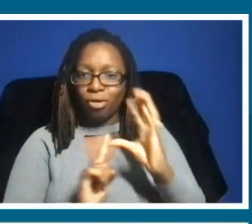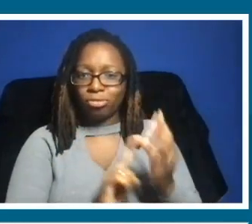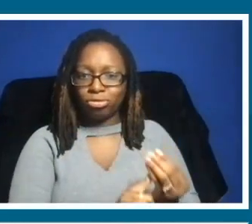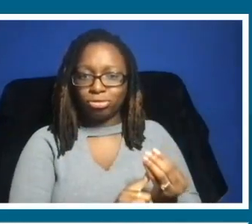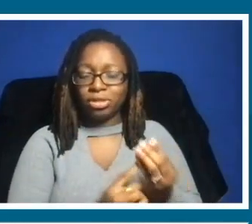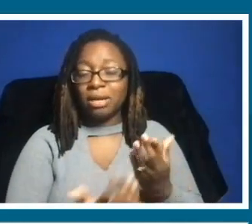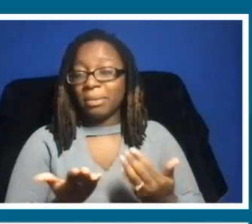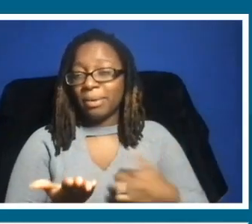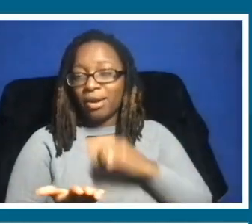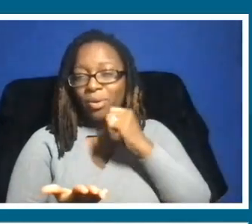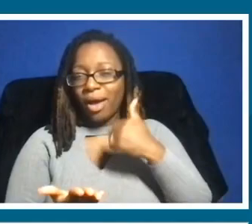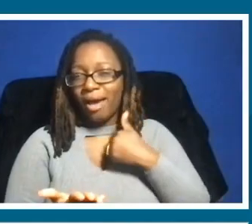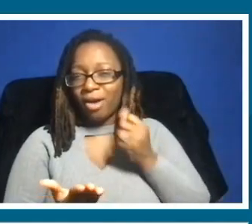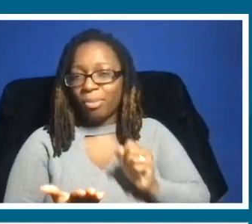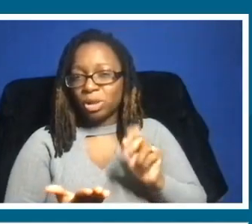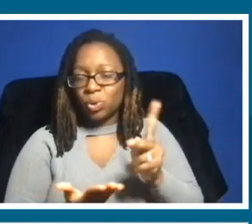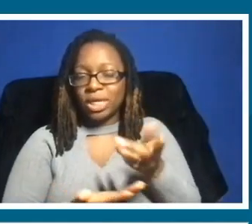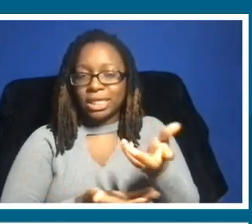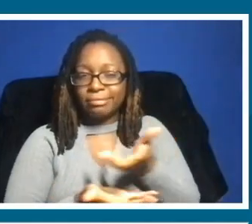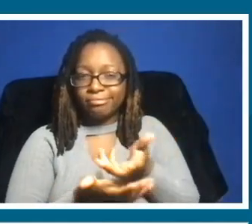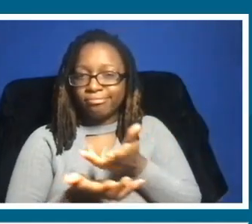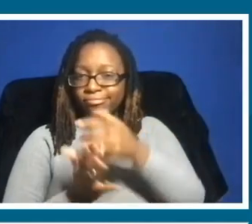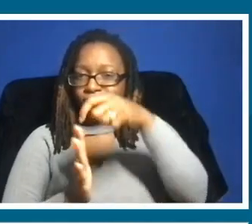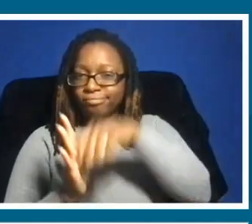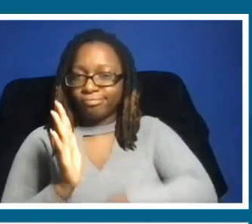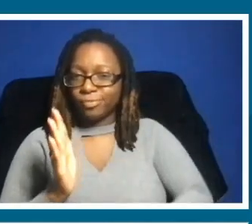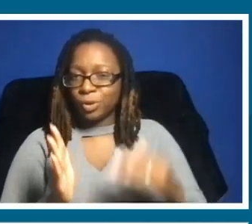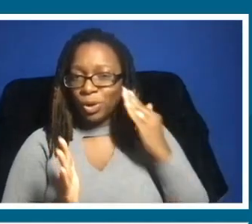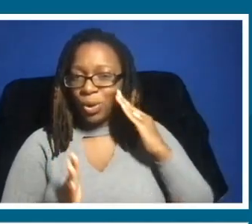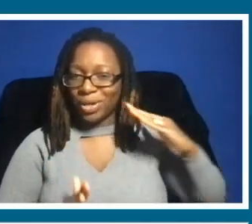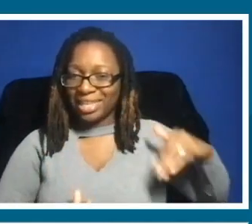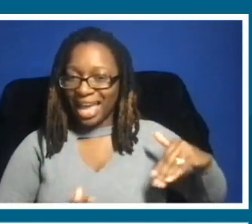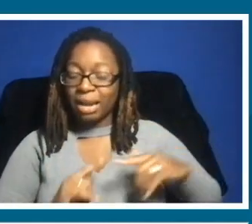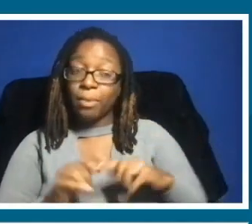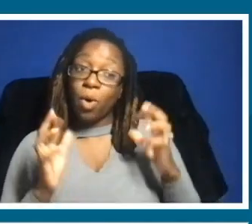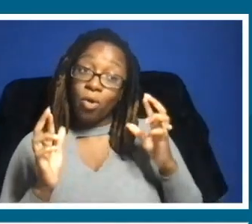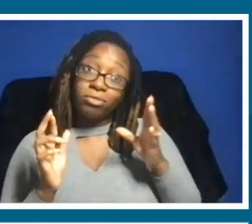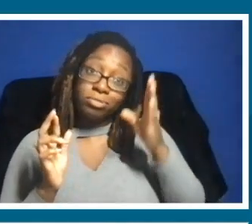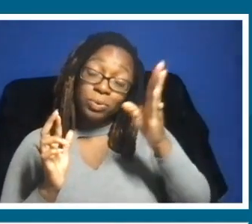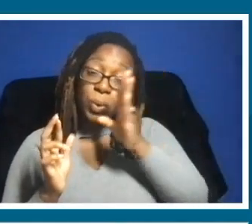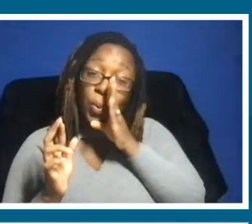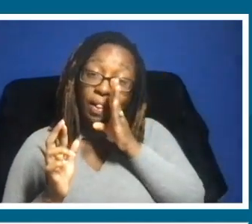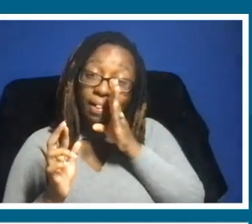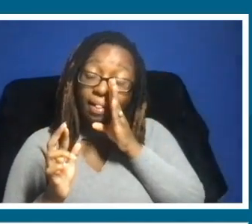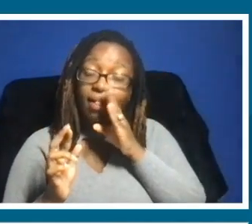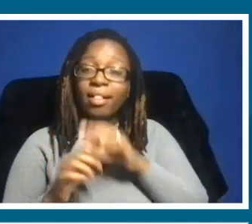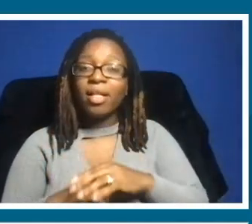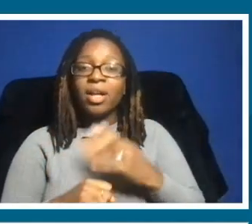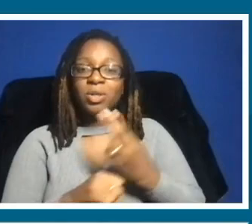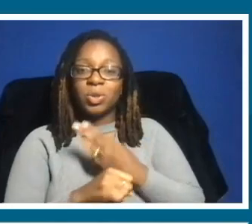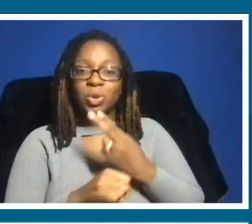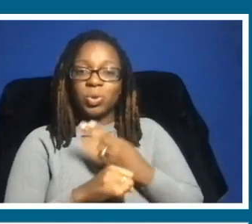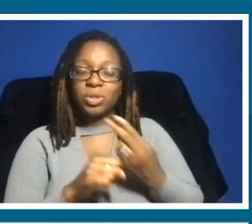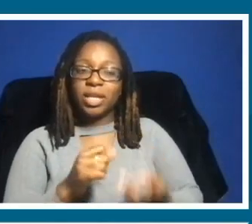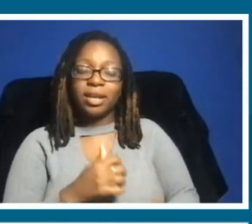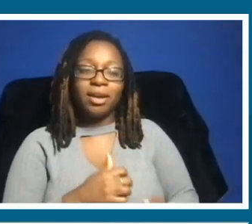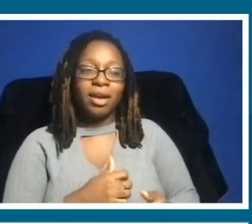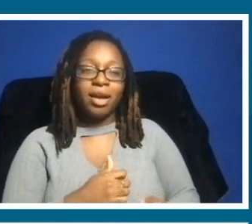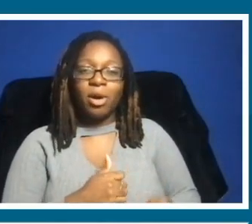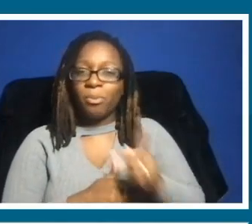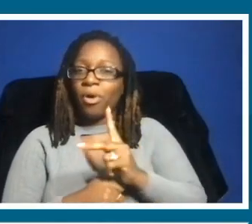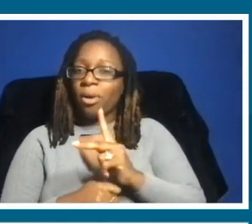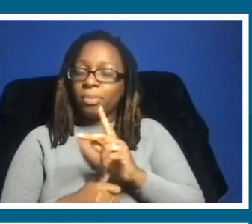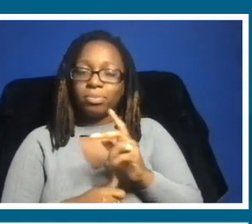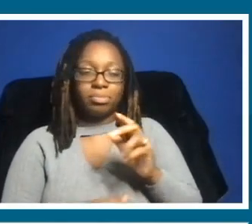chance to interact with yet, but hopefully at some point I will? And using primary sources to introduce them to